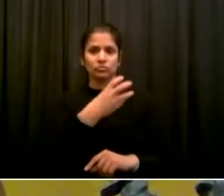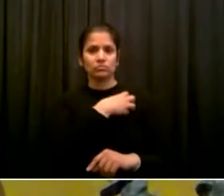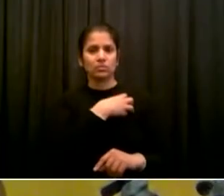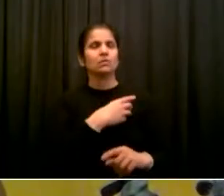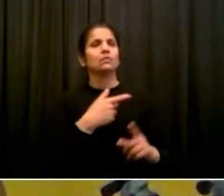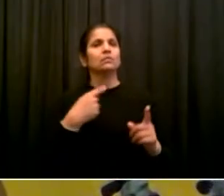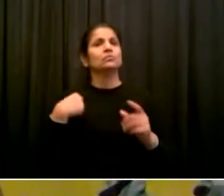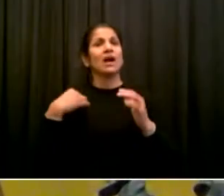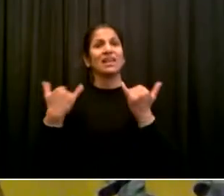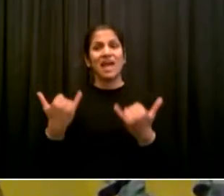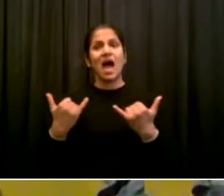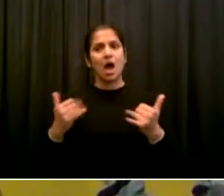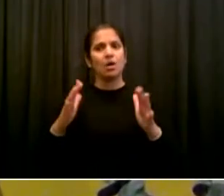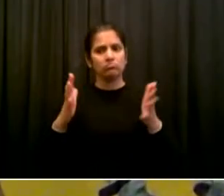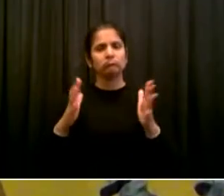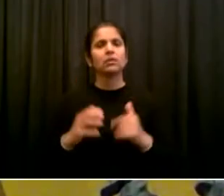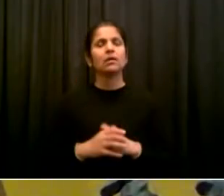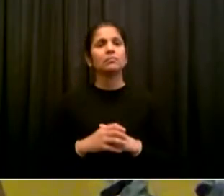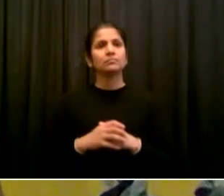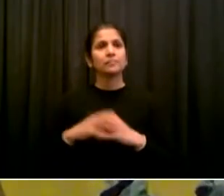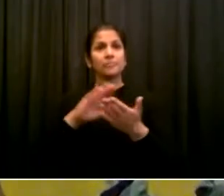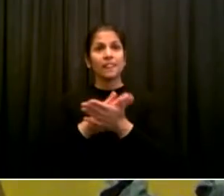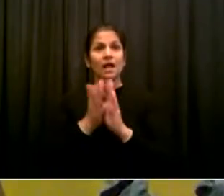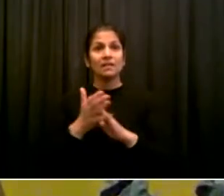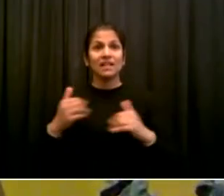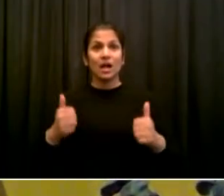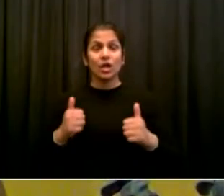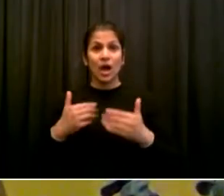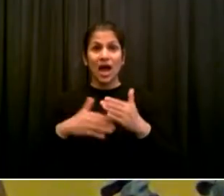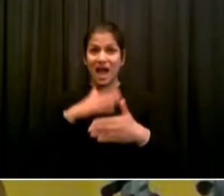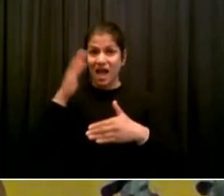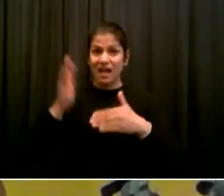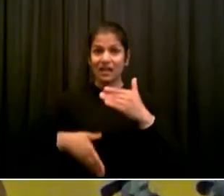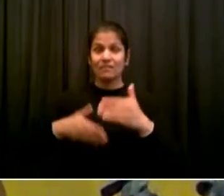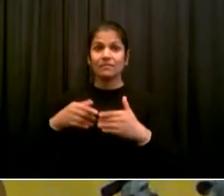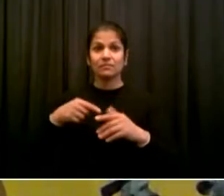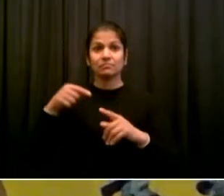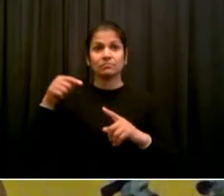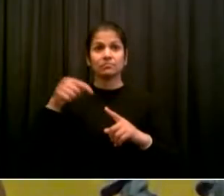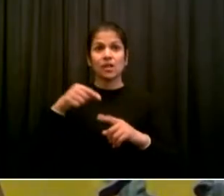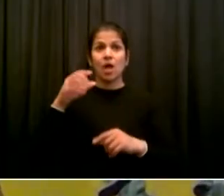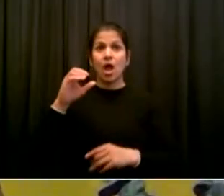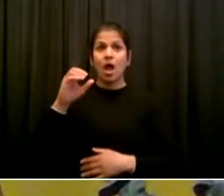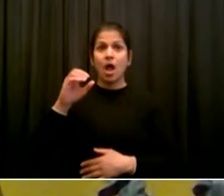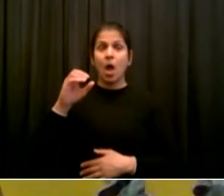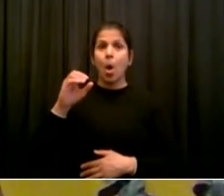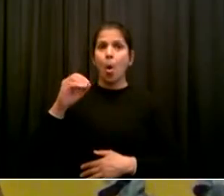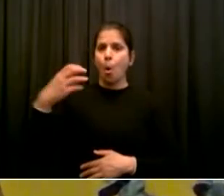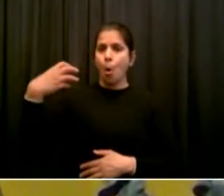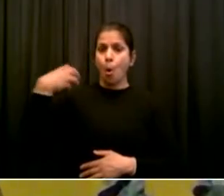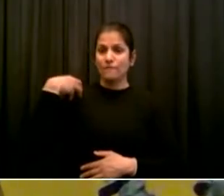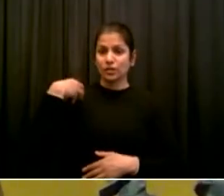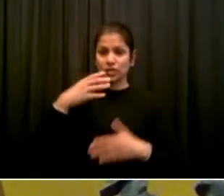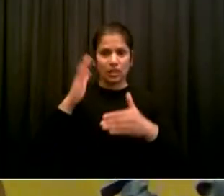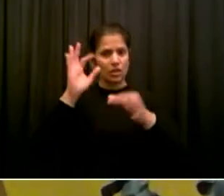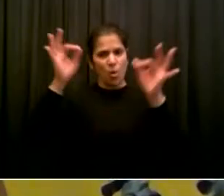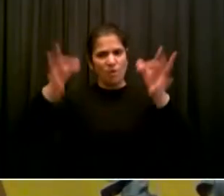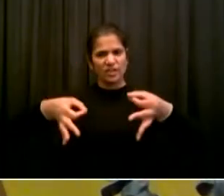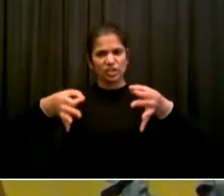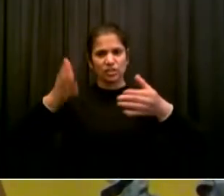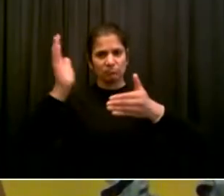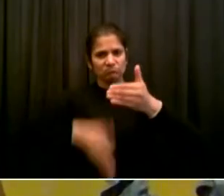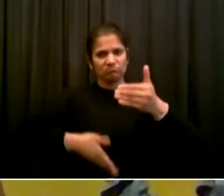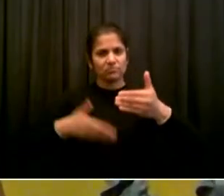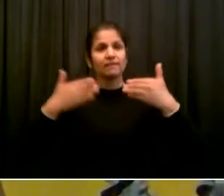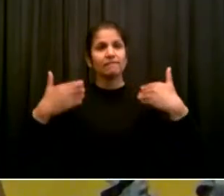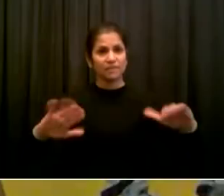near to the end of this official process, we ask all of you to respond, to which all of you will respond in the